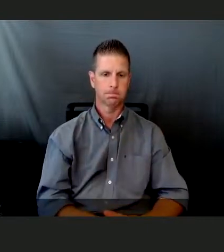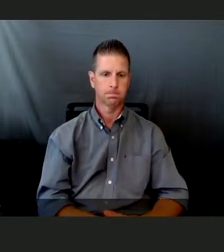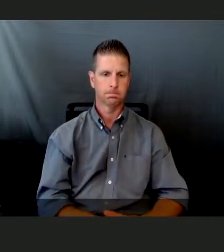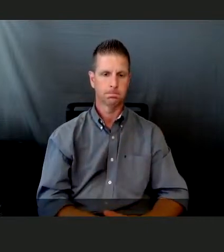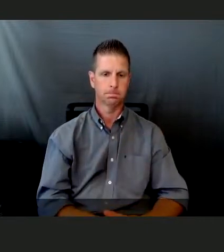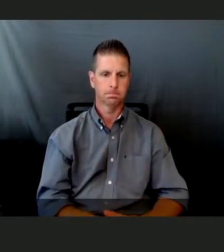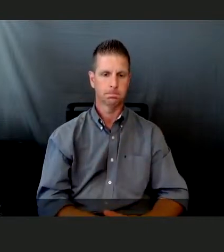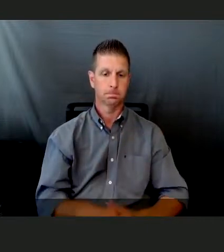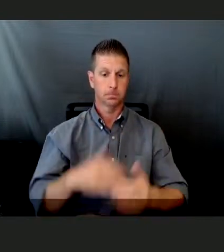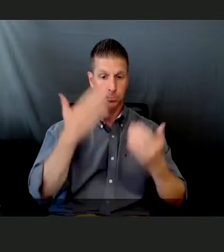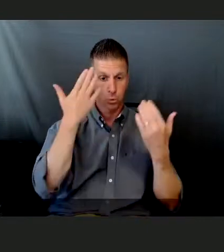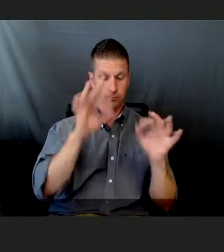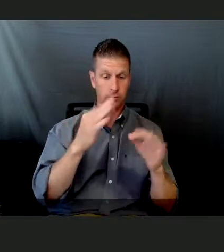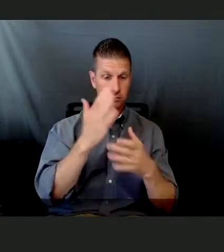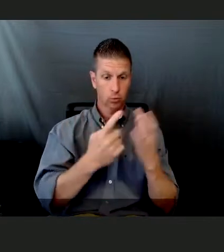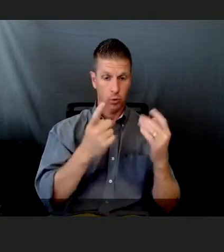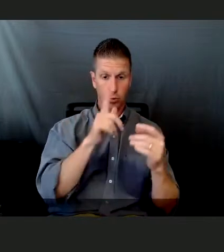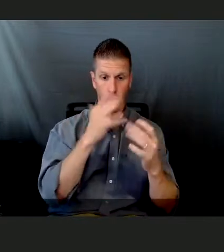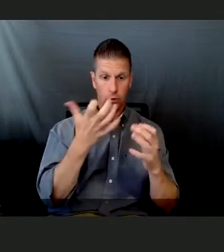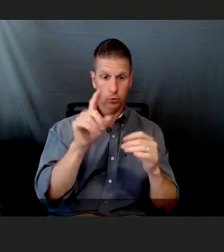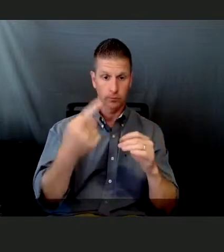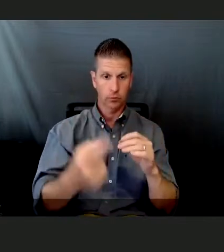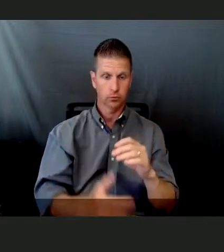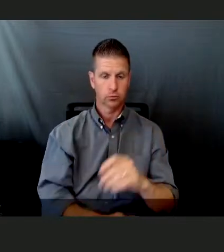I don't know if there's someone who wants to go first.